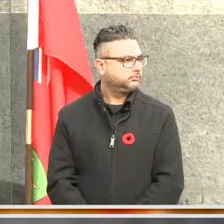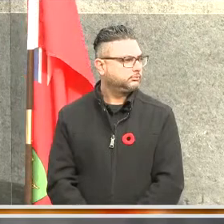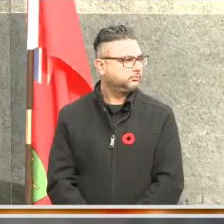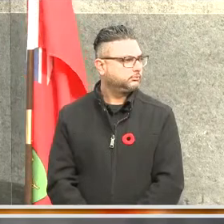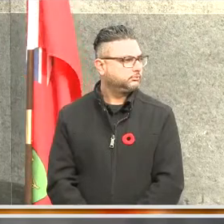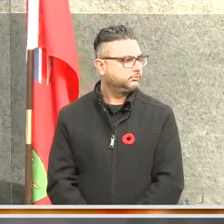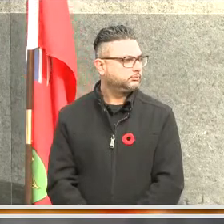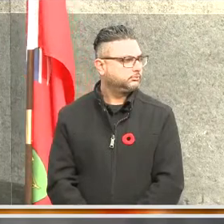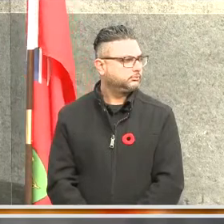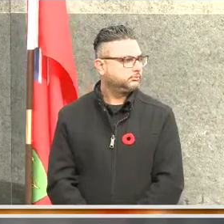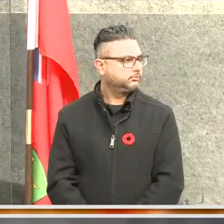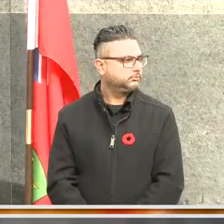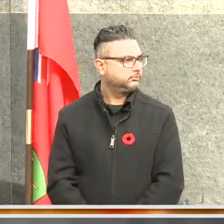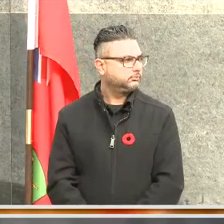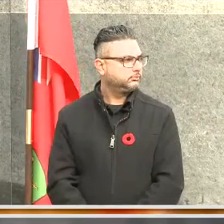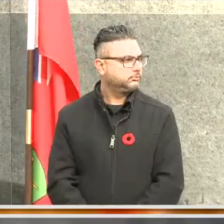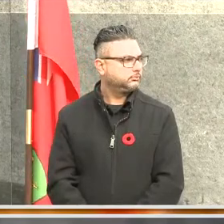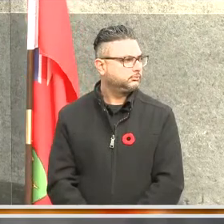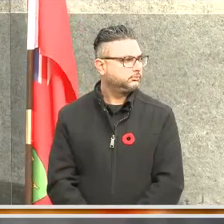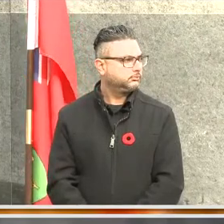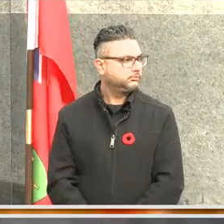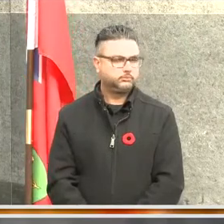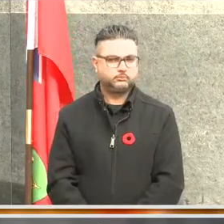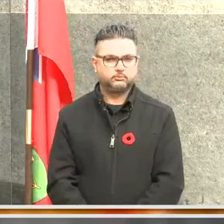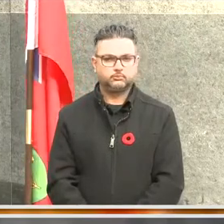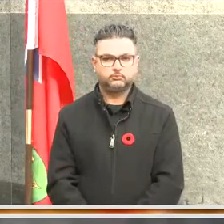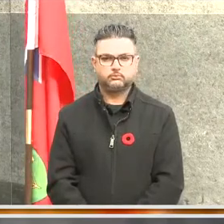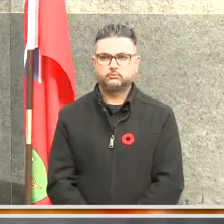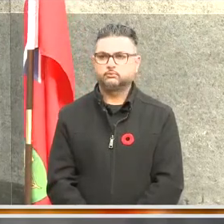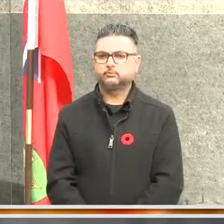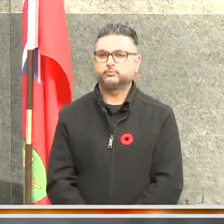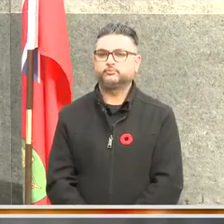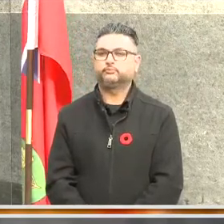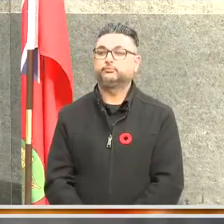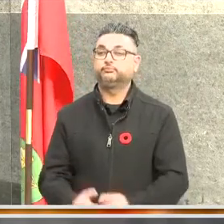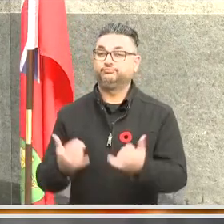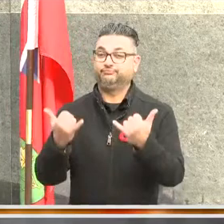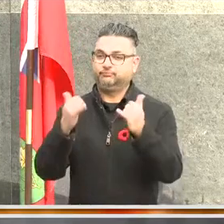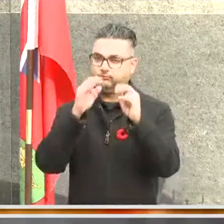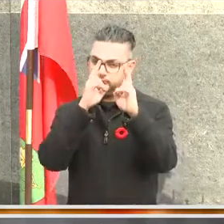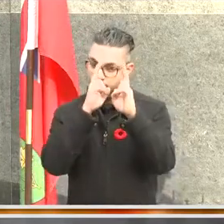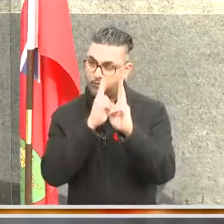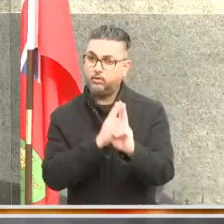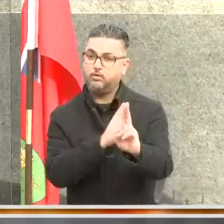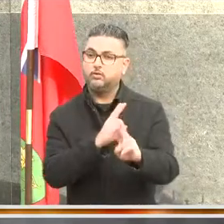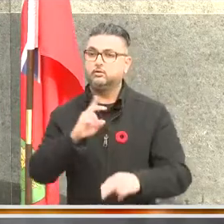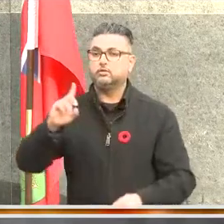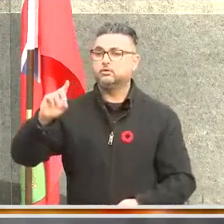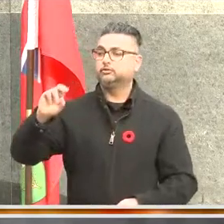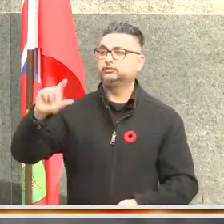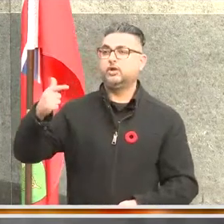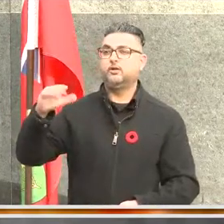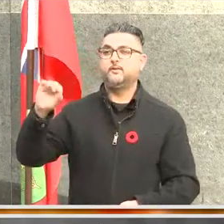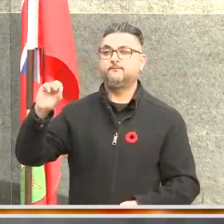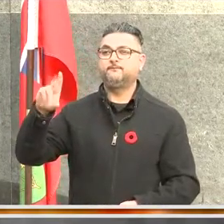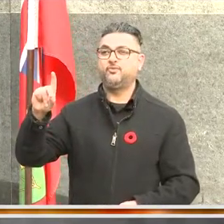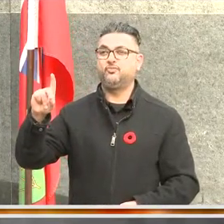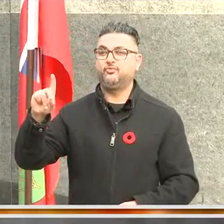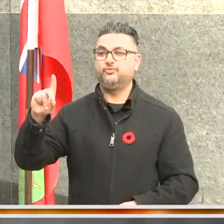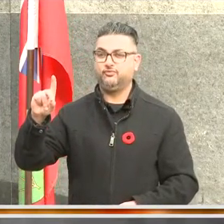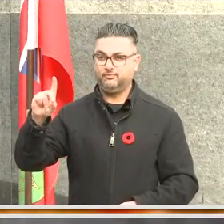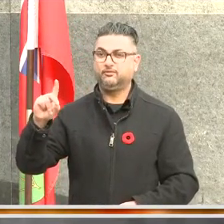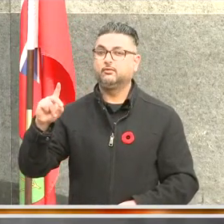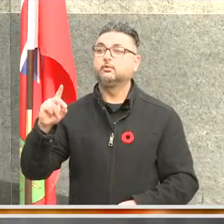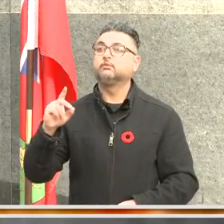The Honorable Doug Ford, Premier of Ontario, Premier Minister de l'Ontario, is accompanied by the Honorable Ted Arnott,